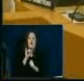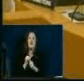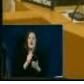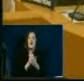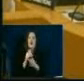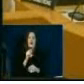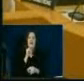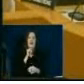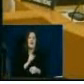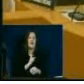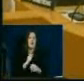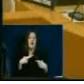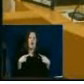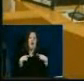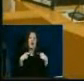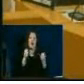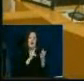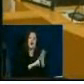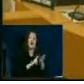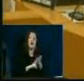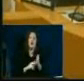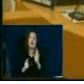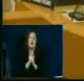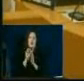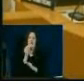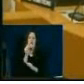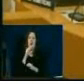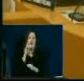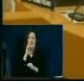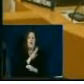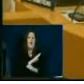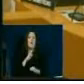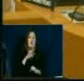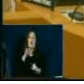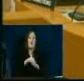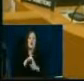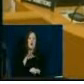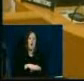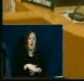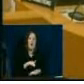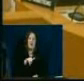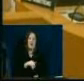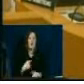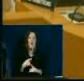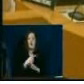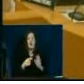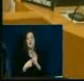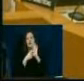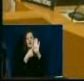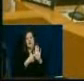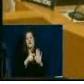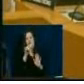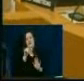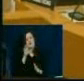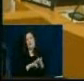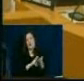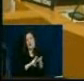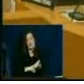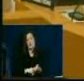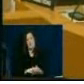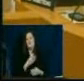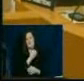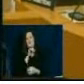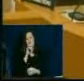the Thanksgiving holidays to get a contract in legal form for the board to vote on. We presented that contract,